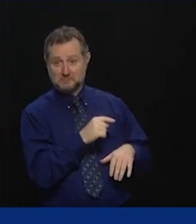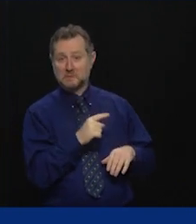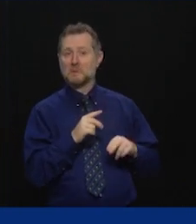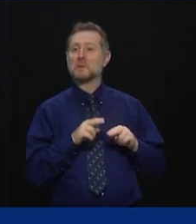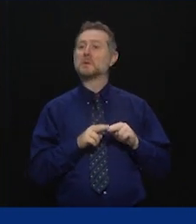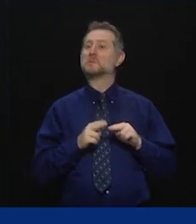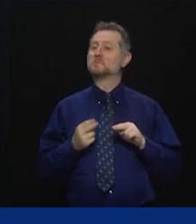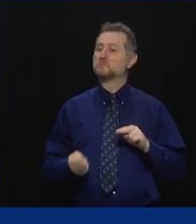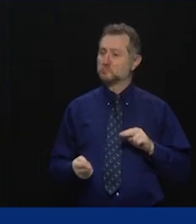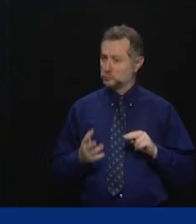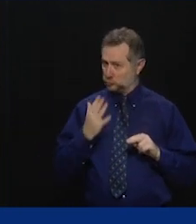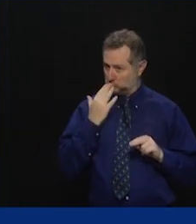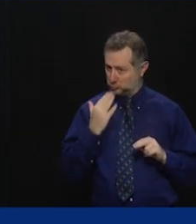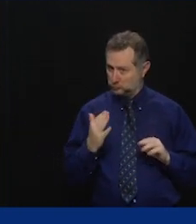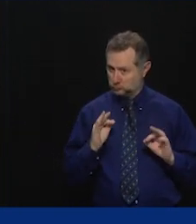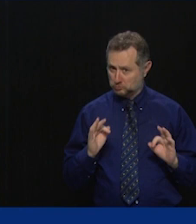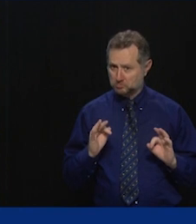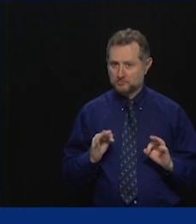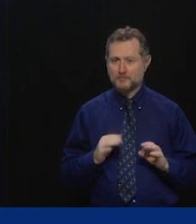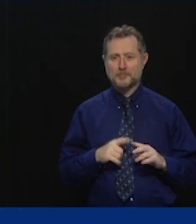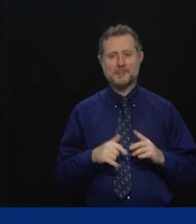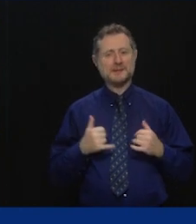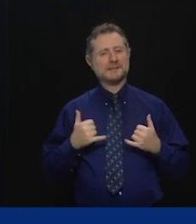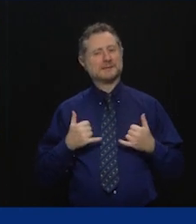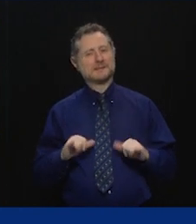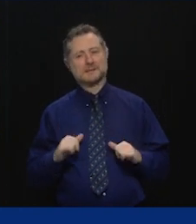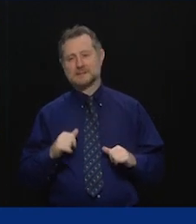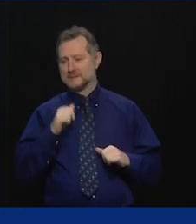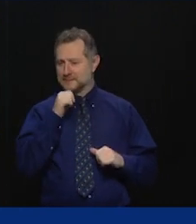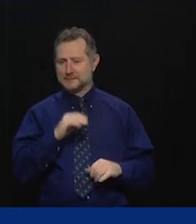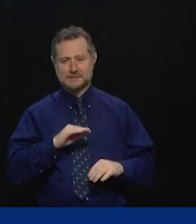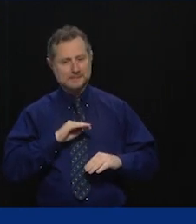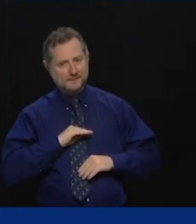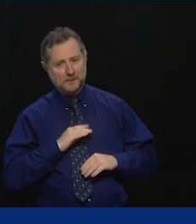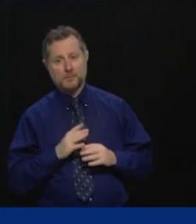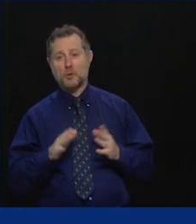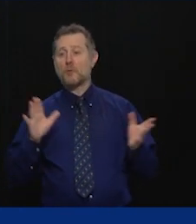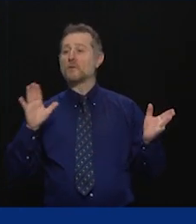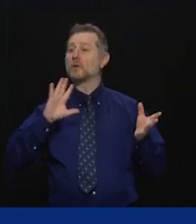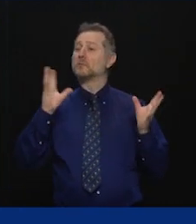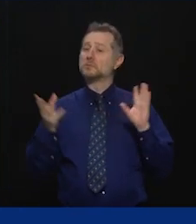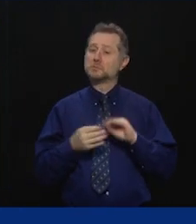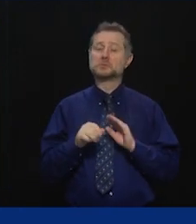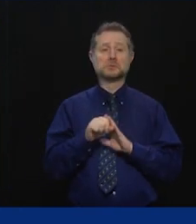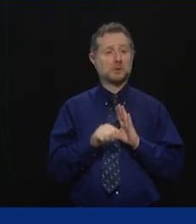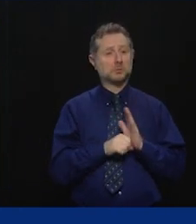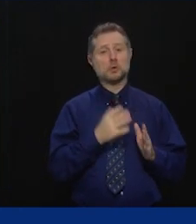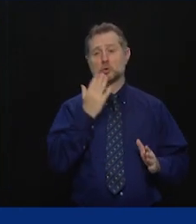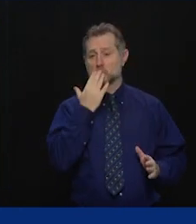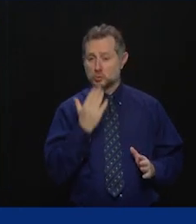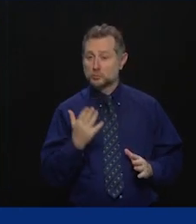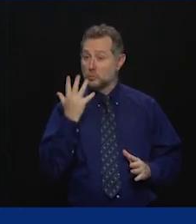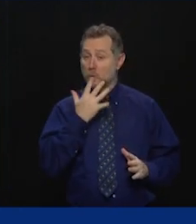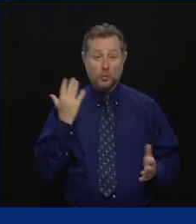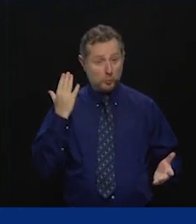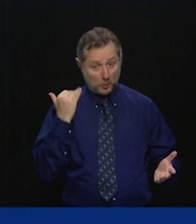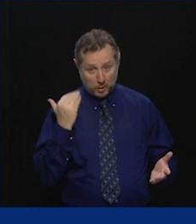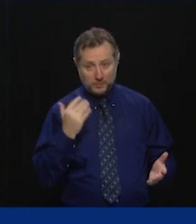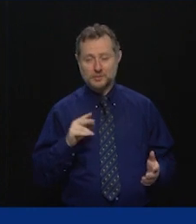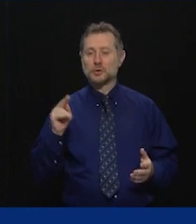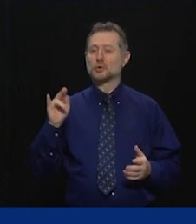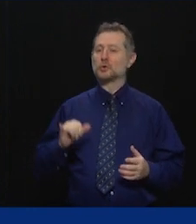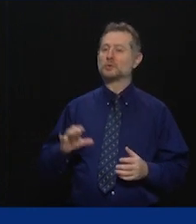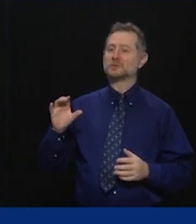still in that area we're not satisfied. So overall, the state looks good, and a lot of that's driven by the city of New York, which is still